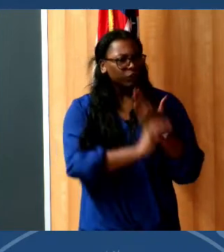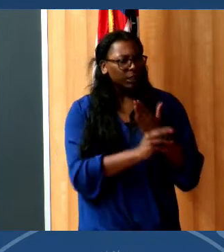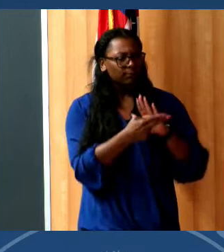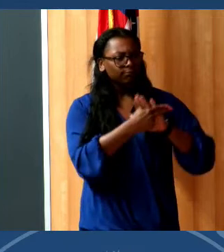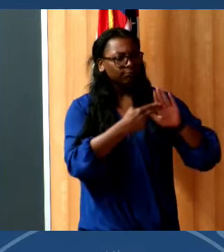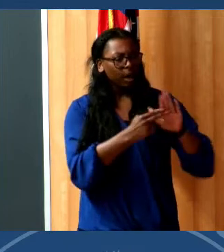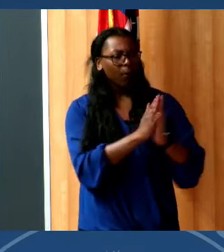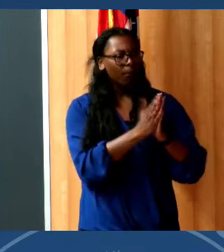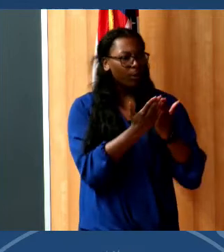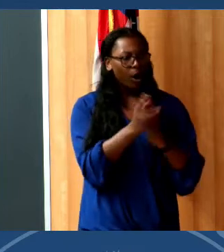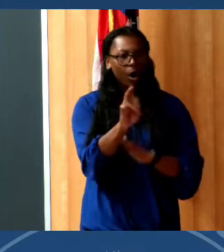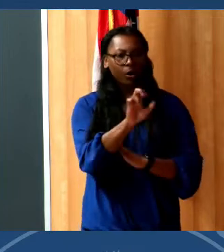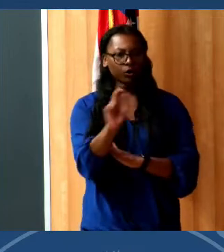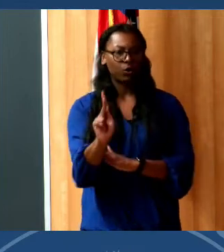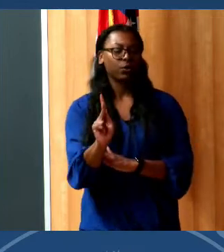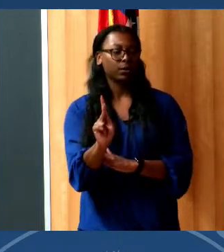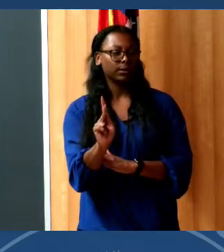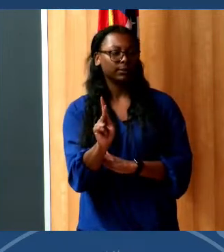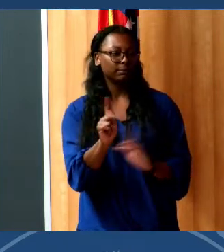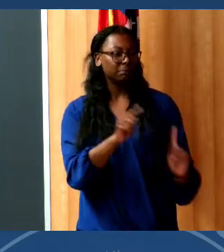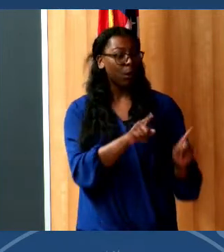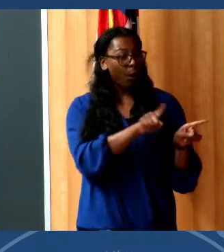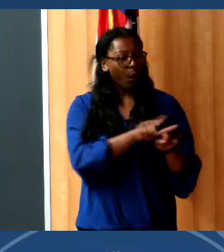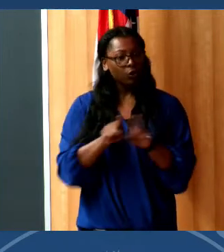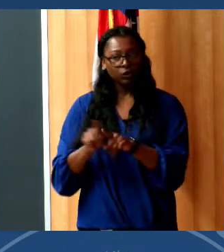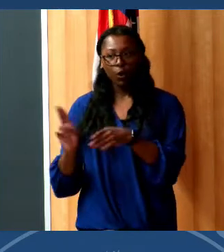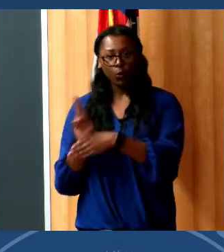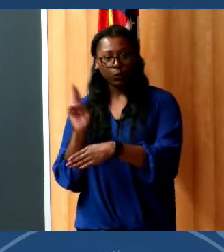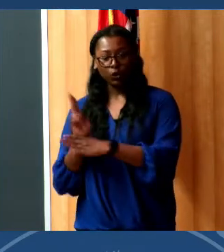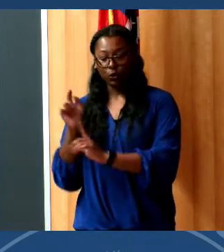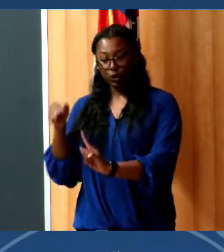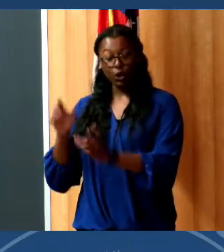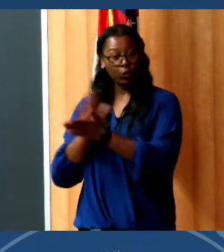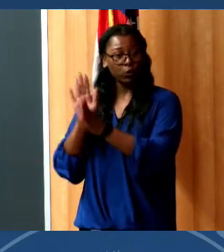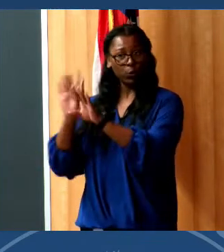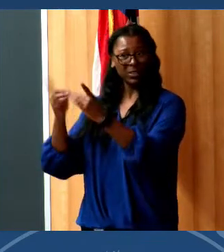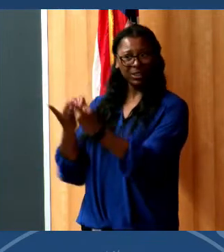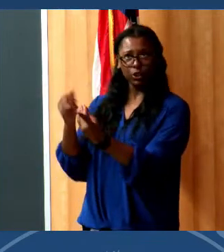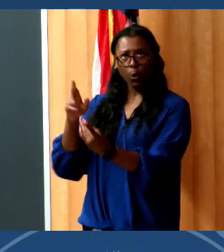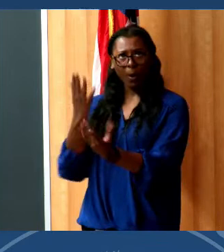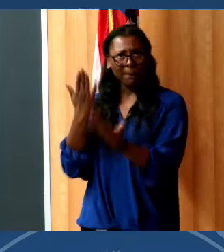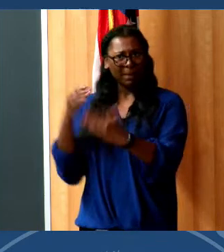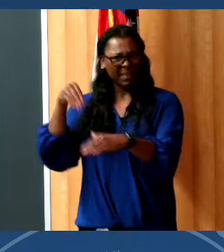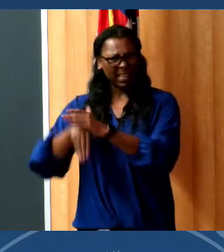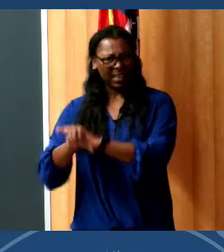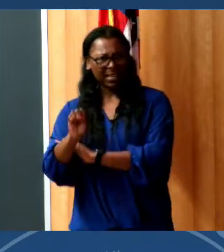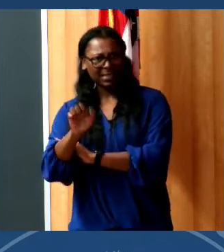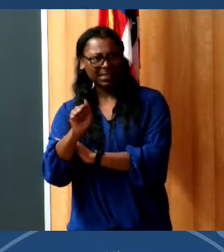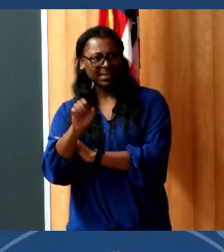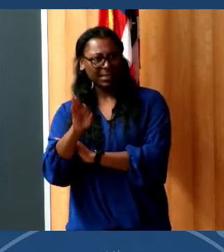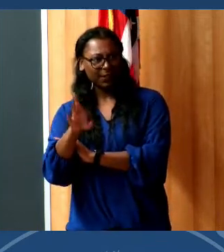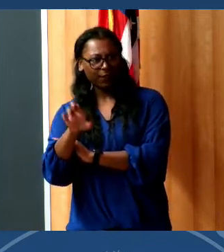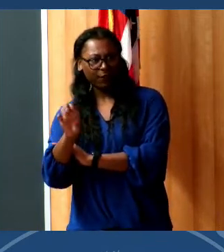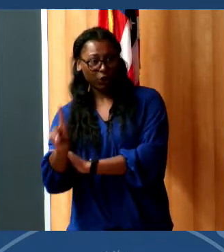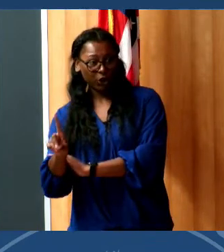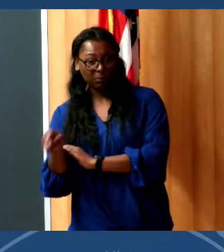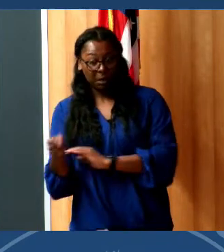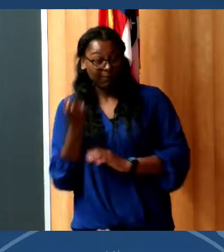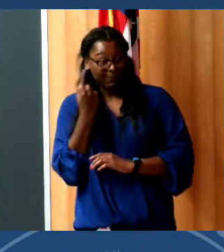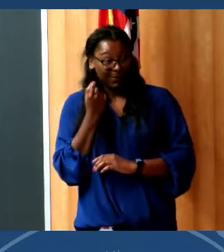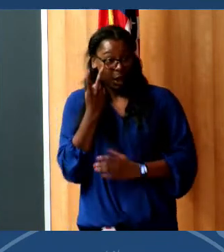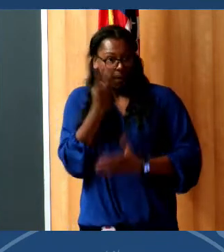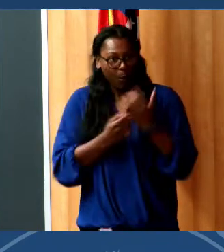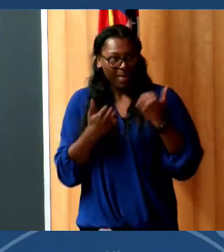minute, which was something that was also used by the school district, or maybe that was at Seaford, but they both had